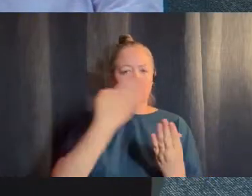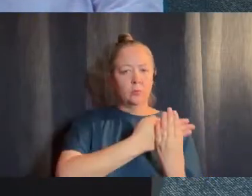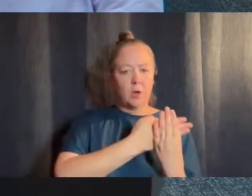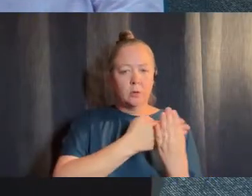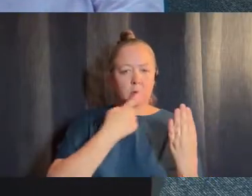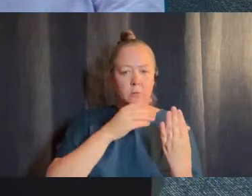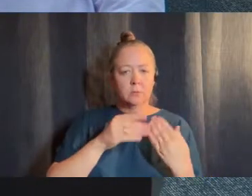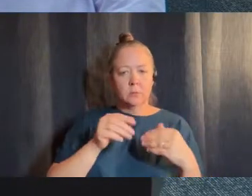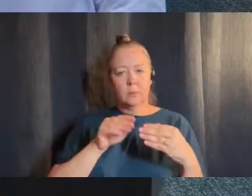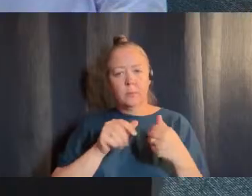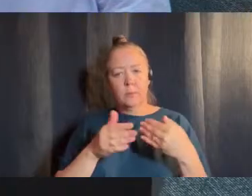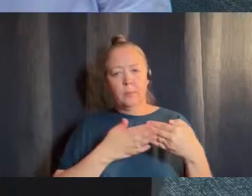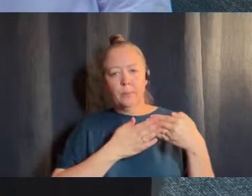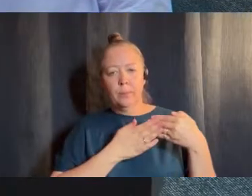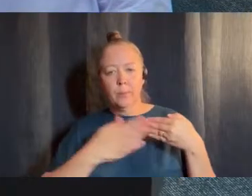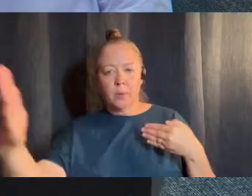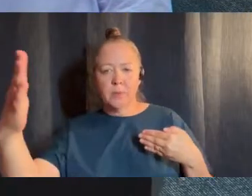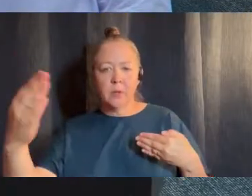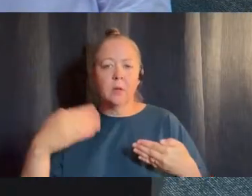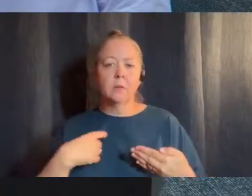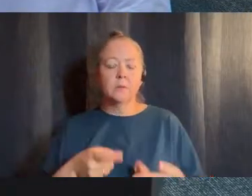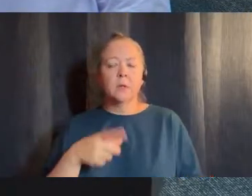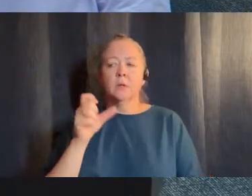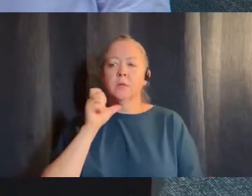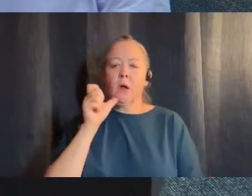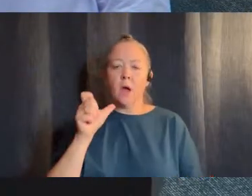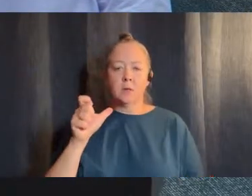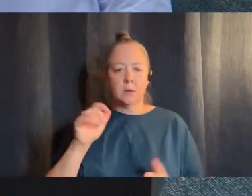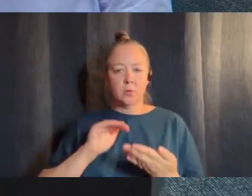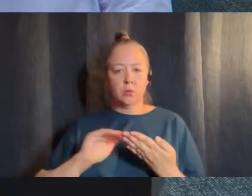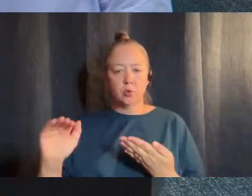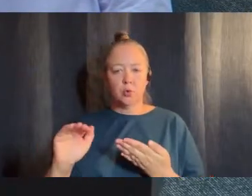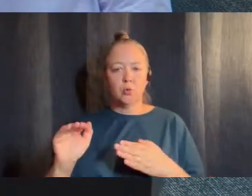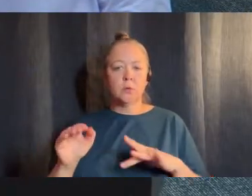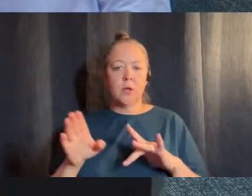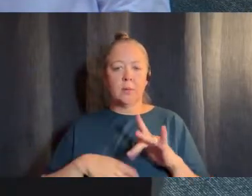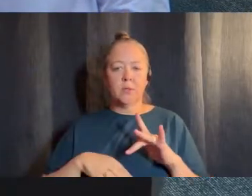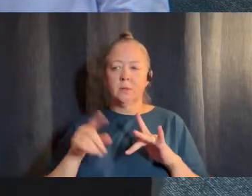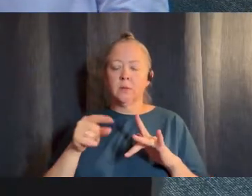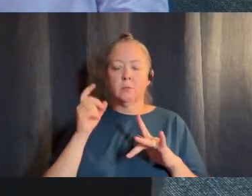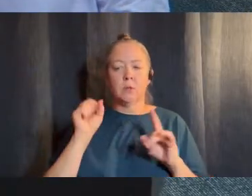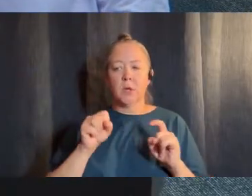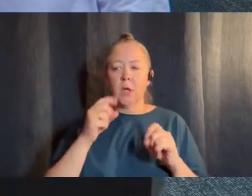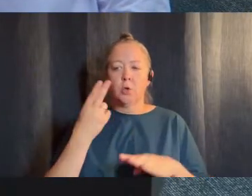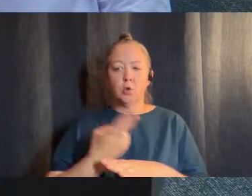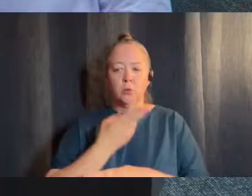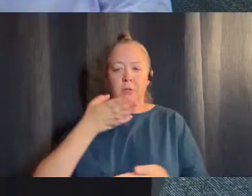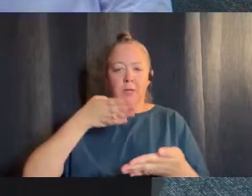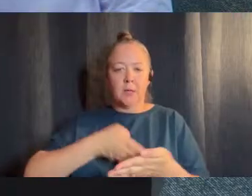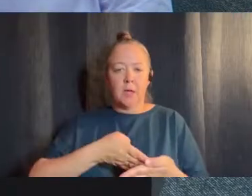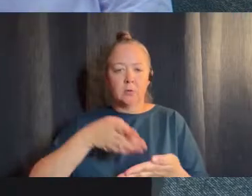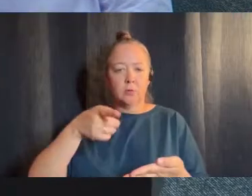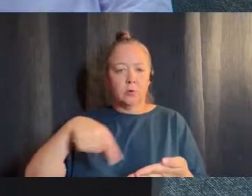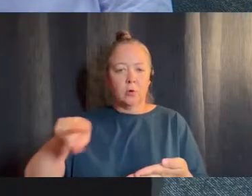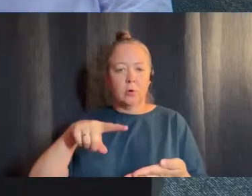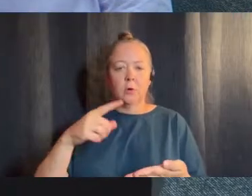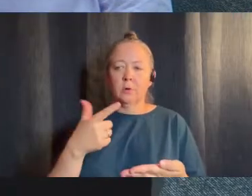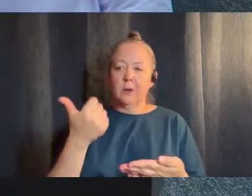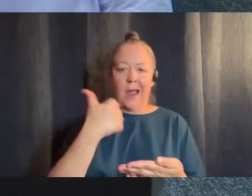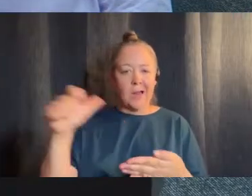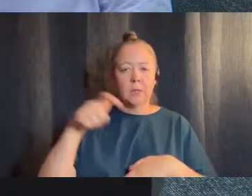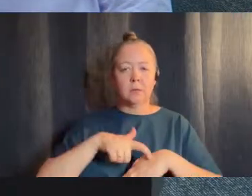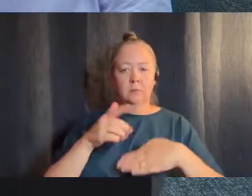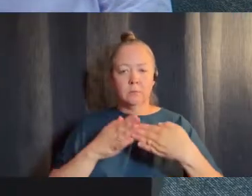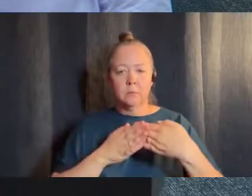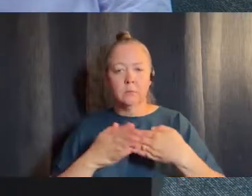with an asterisk. It's available to anyone who wants to use it against her. That same night, 2 council members were